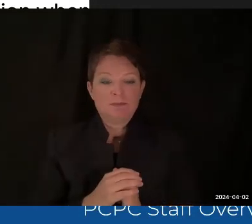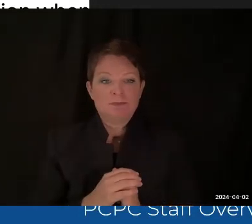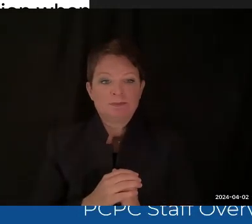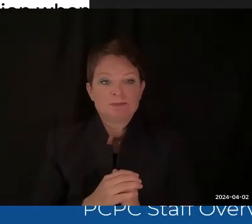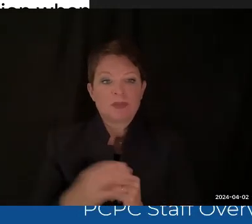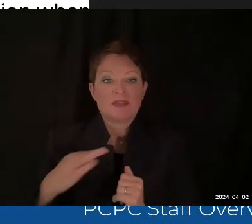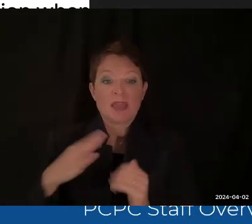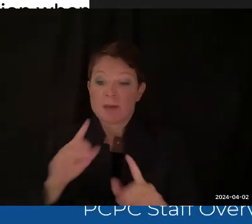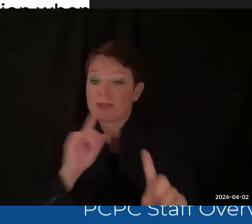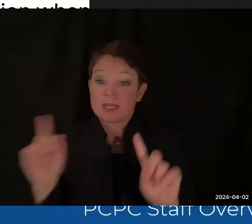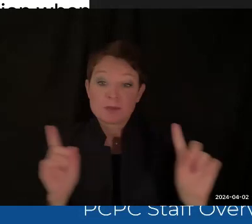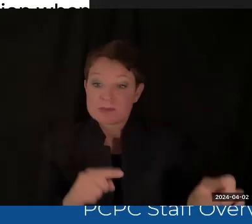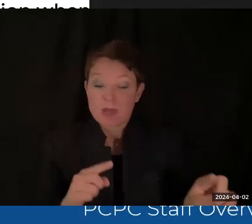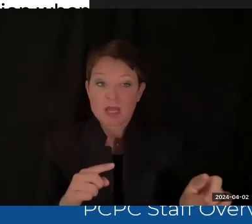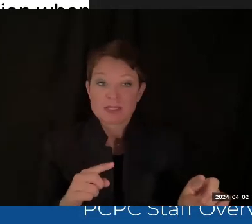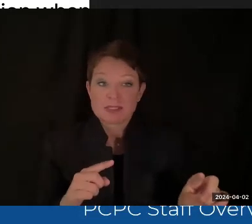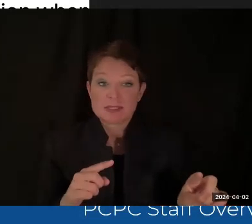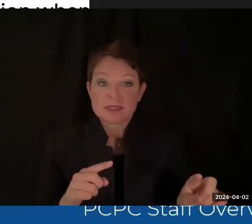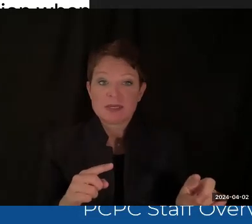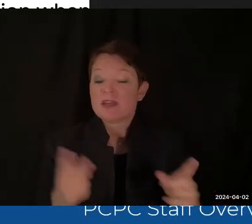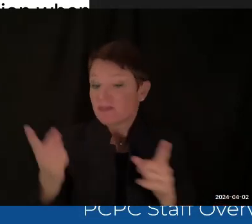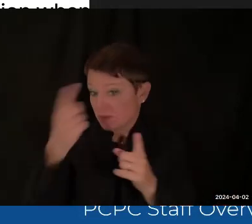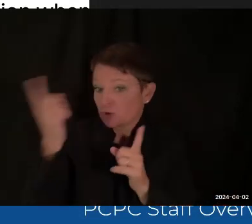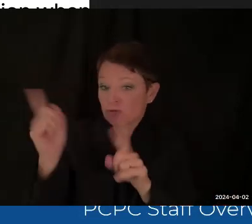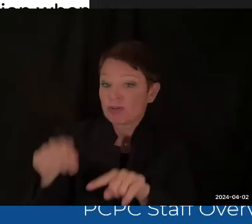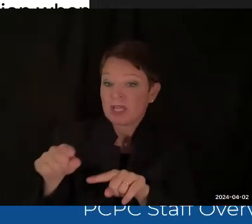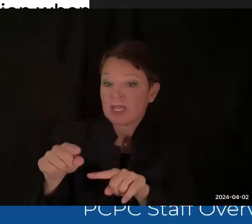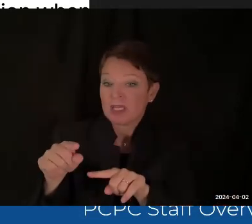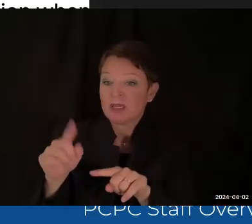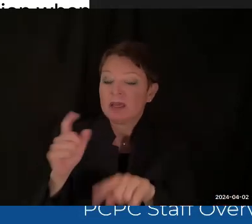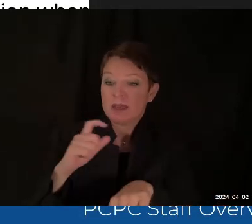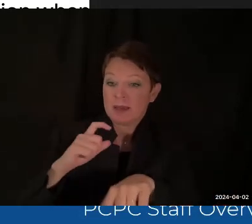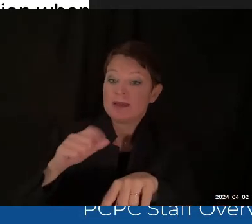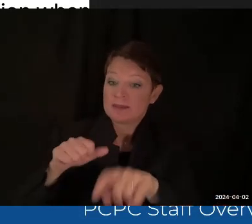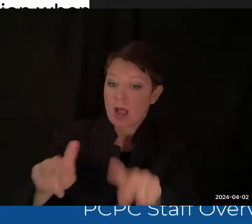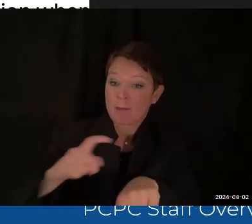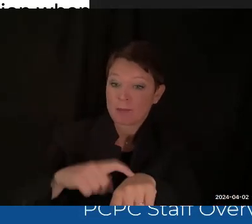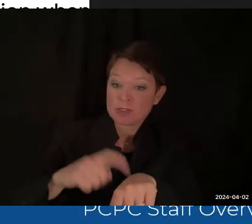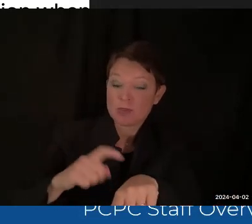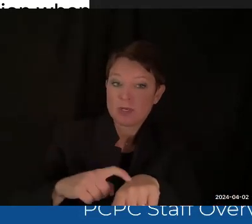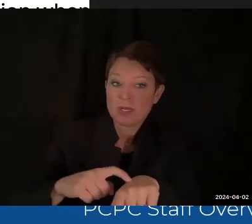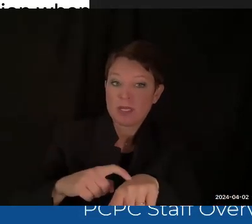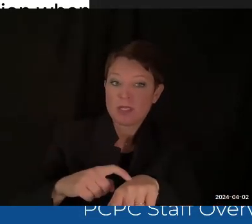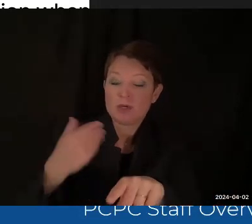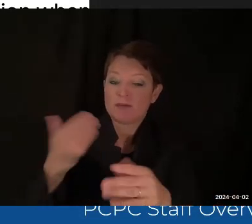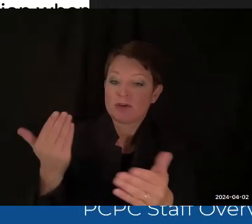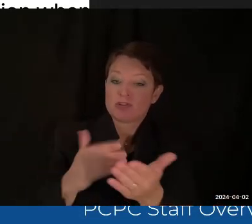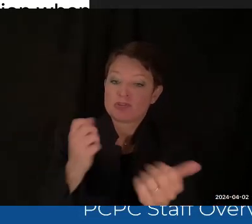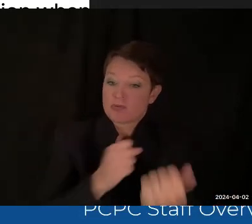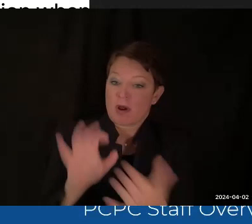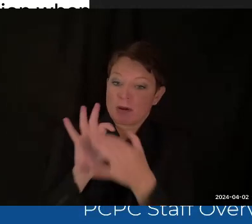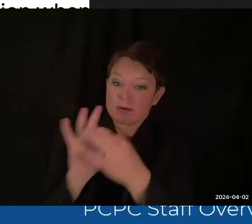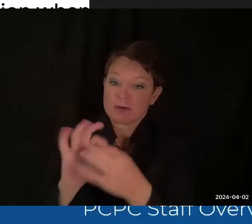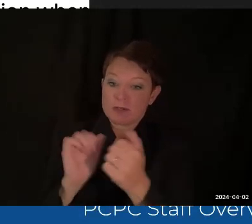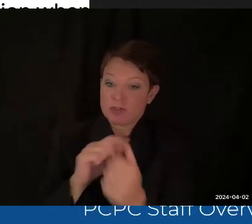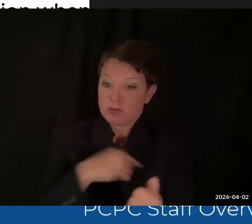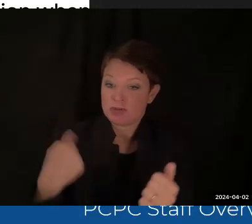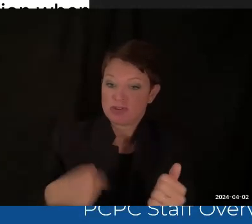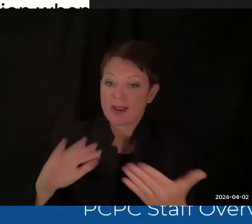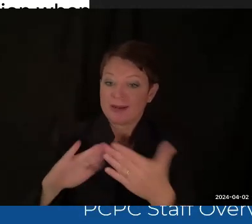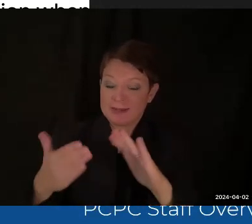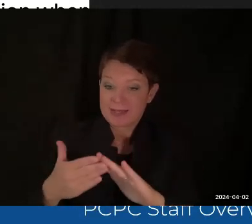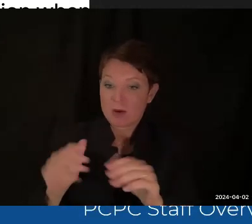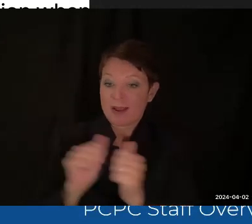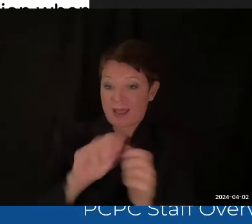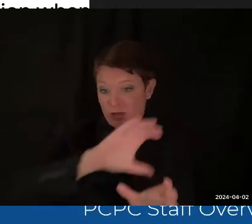The applicant response is that they agree that this is an opportunity to create a stronger connection to Chinatown and